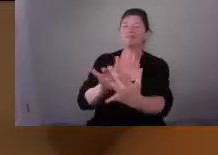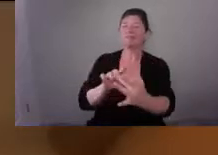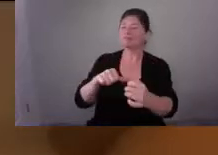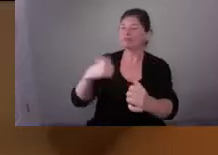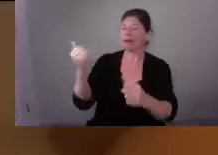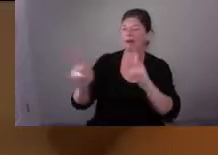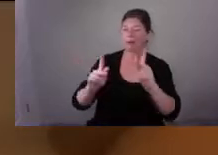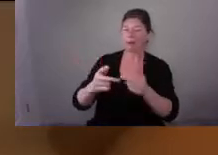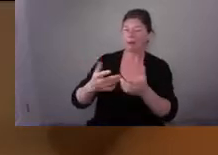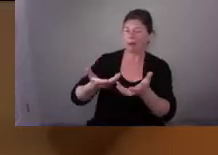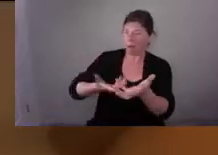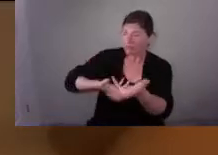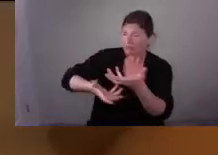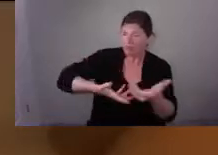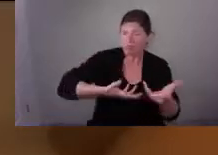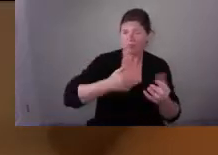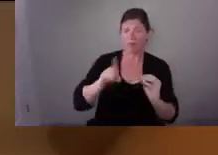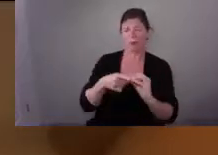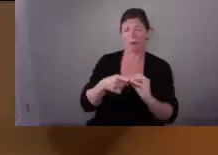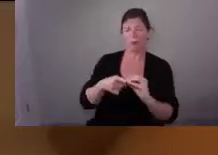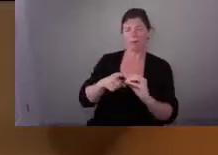This building